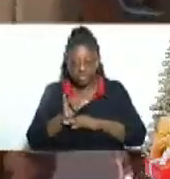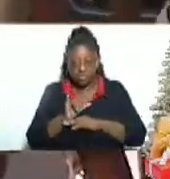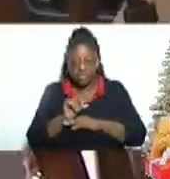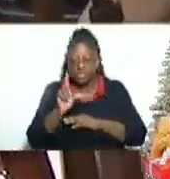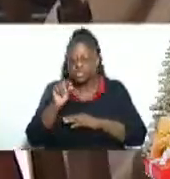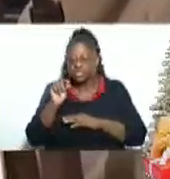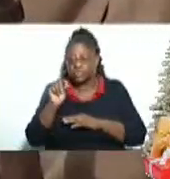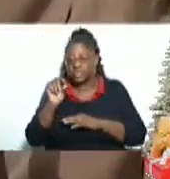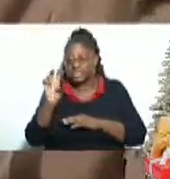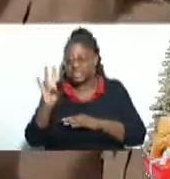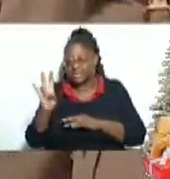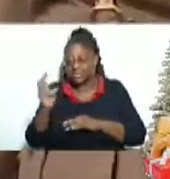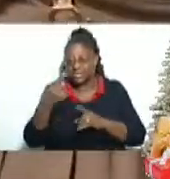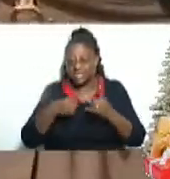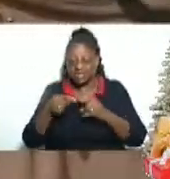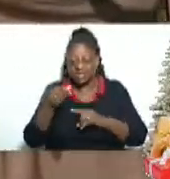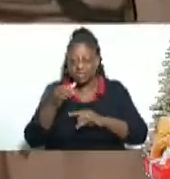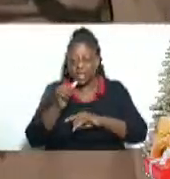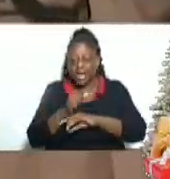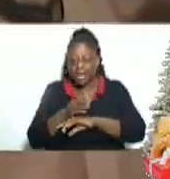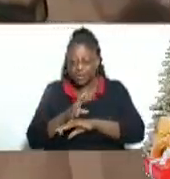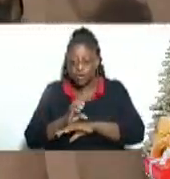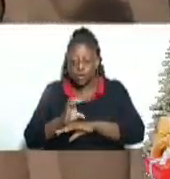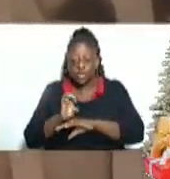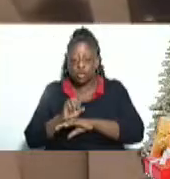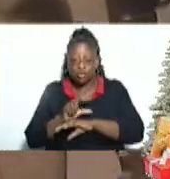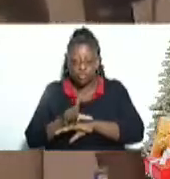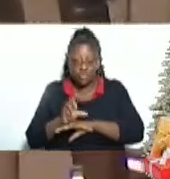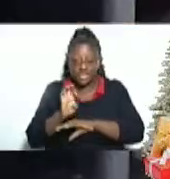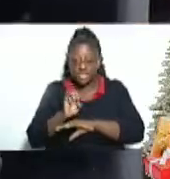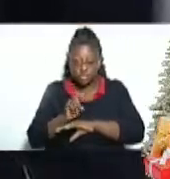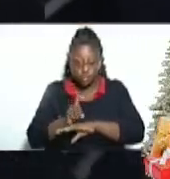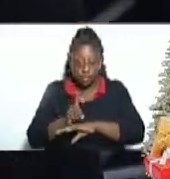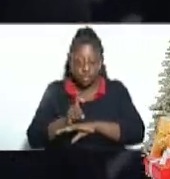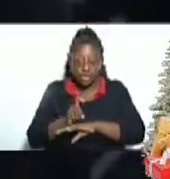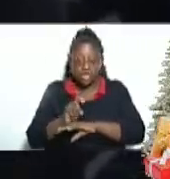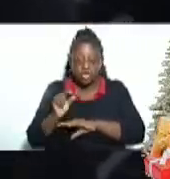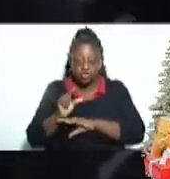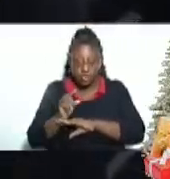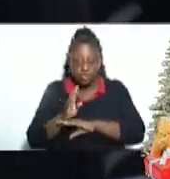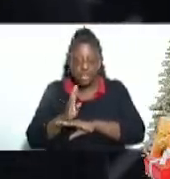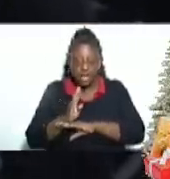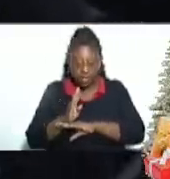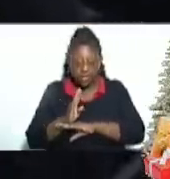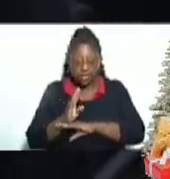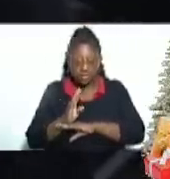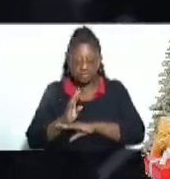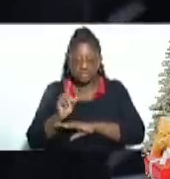them hail from Abaco, Andros, Bimini, Ilutra, Exuma, Grand Bahama. Awesome.